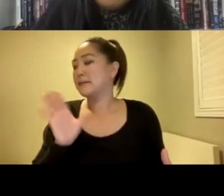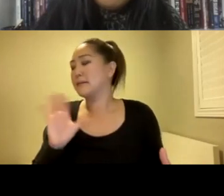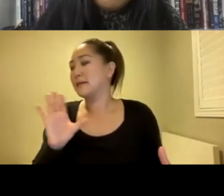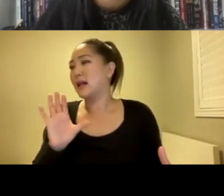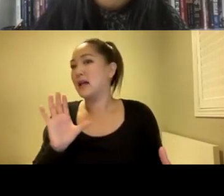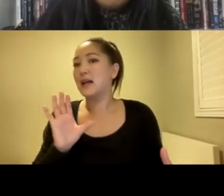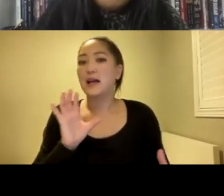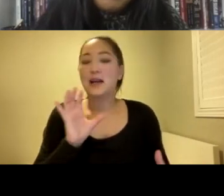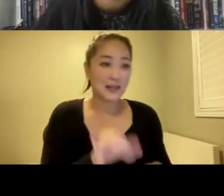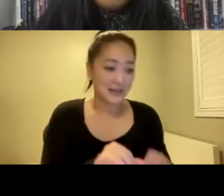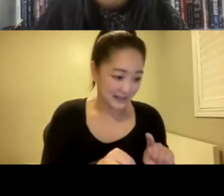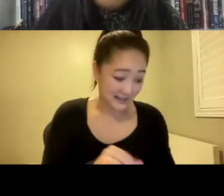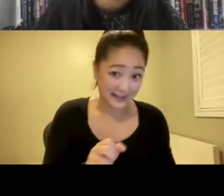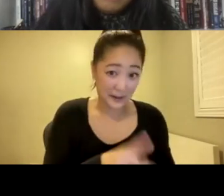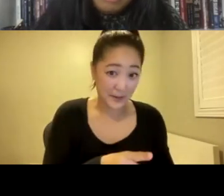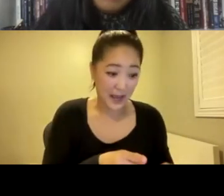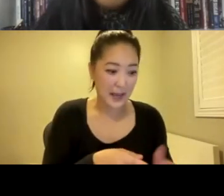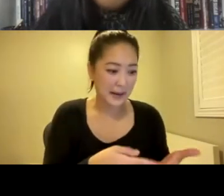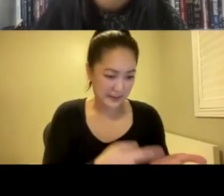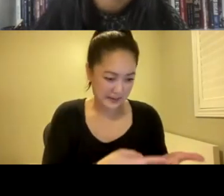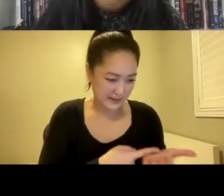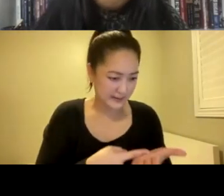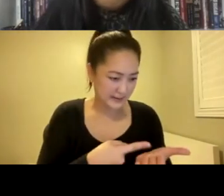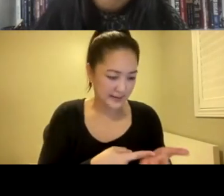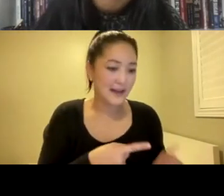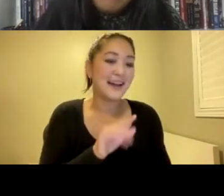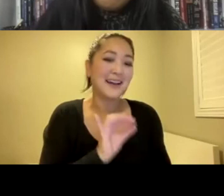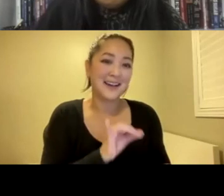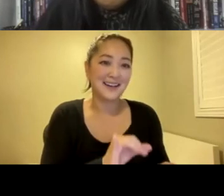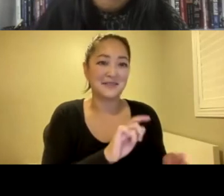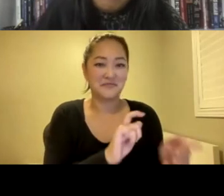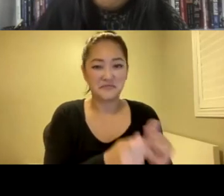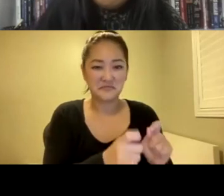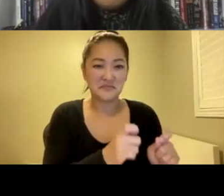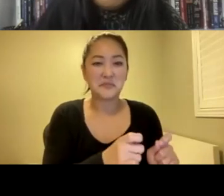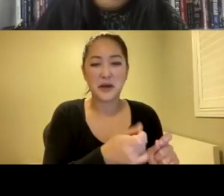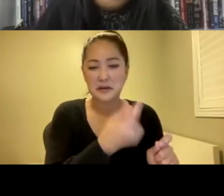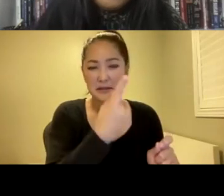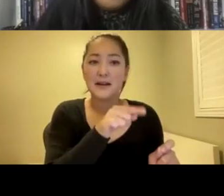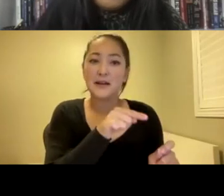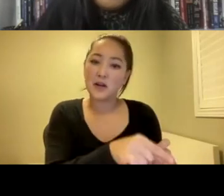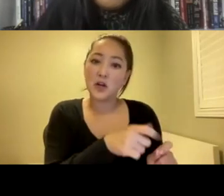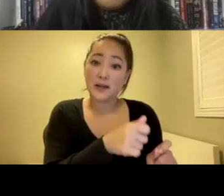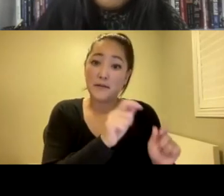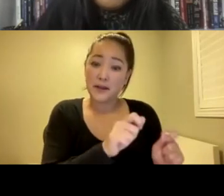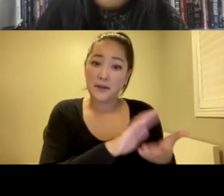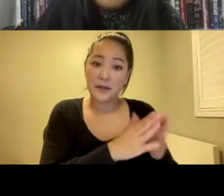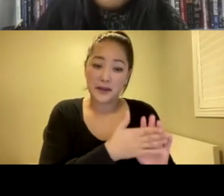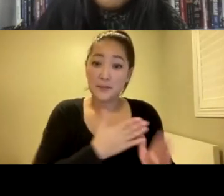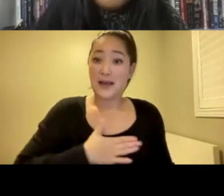found that she can also be like happy and funny, and you know, and I feel like it's been like a process